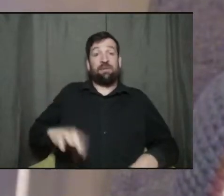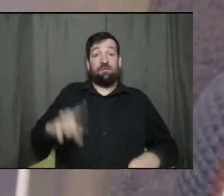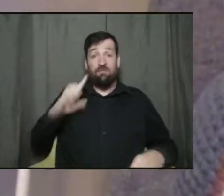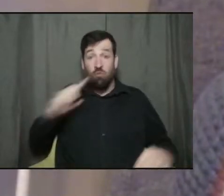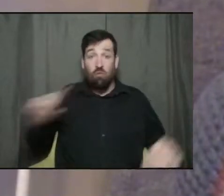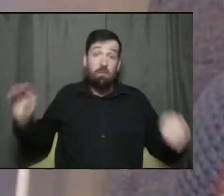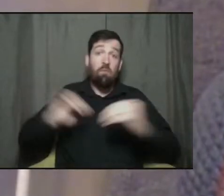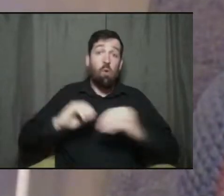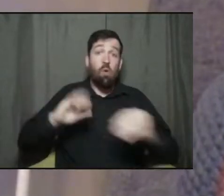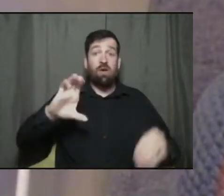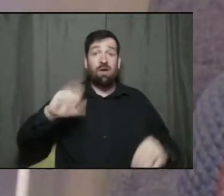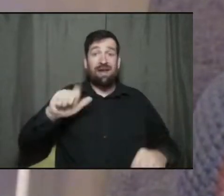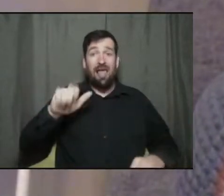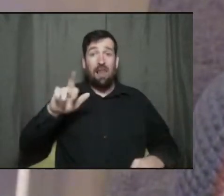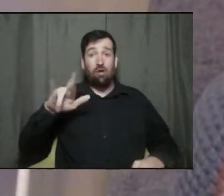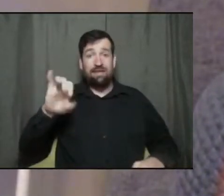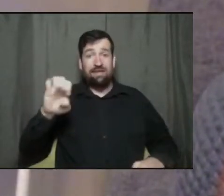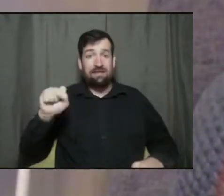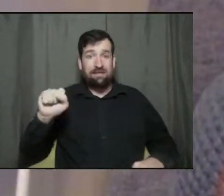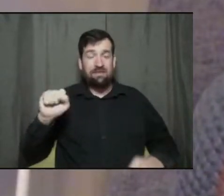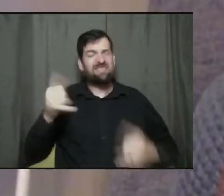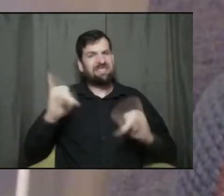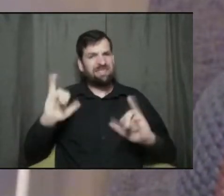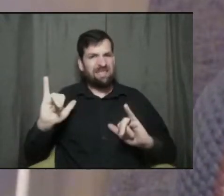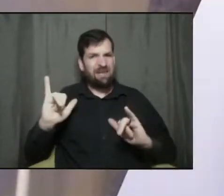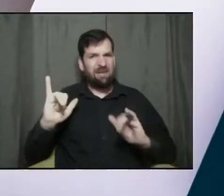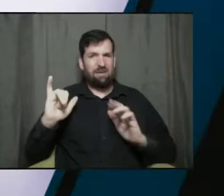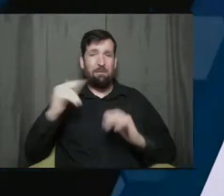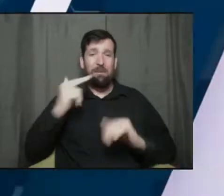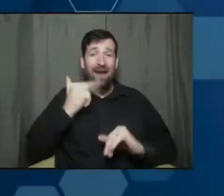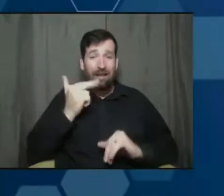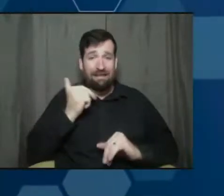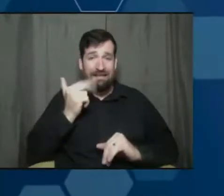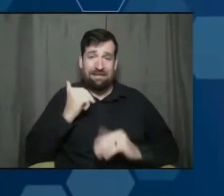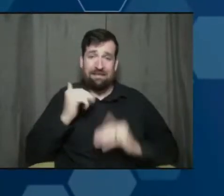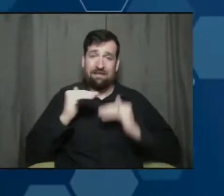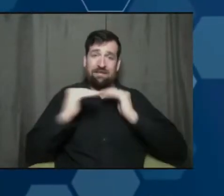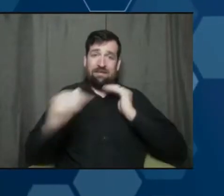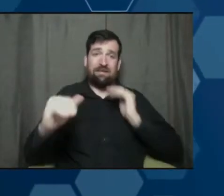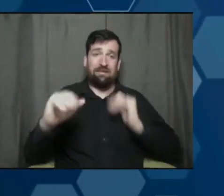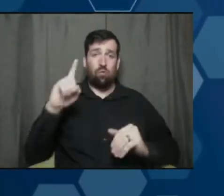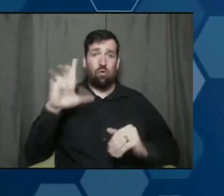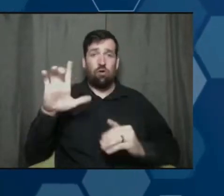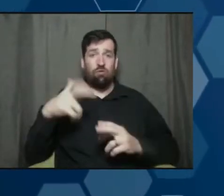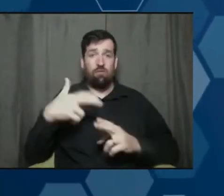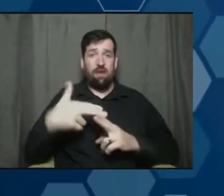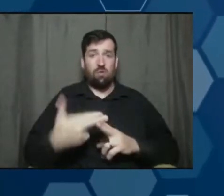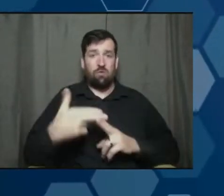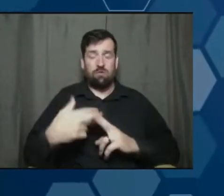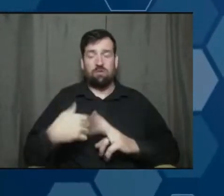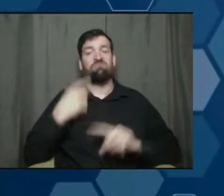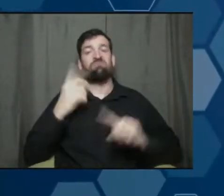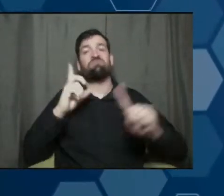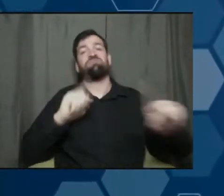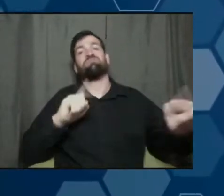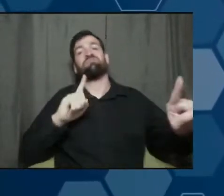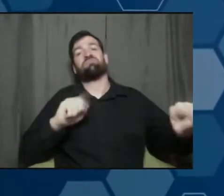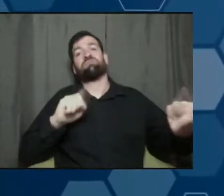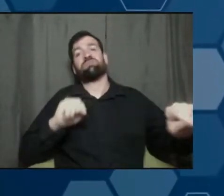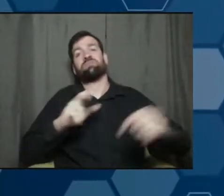and I still barely maintained about 100 pounds. I was in the hospital every 6